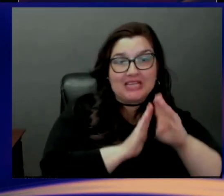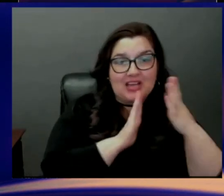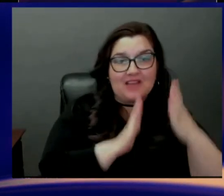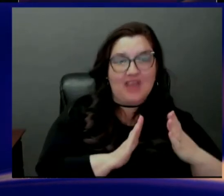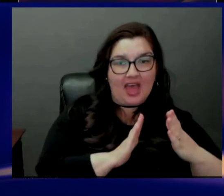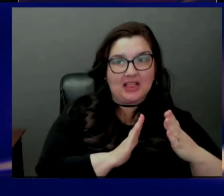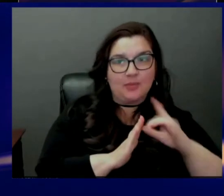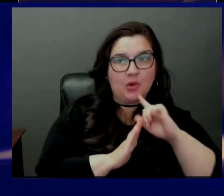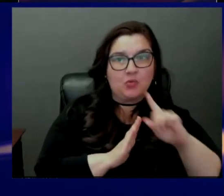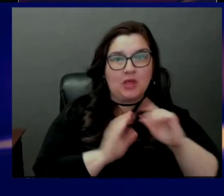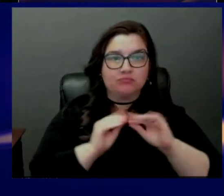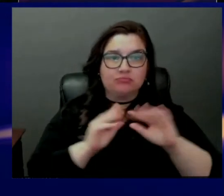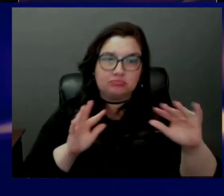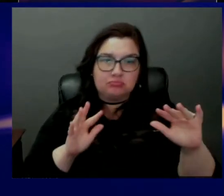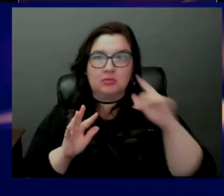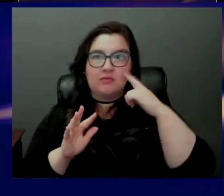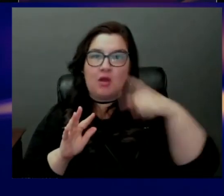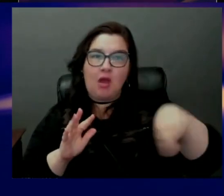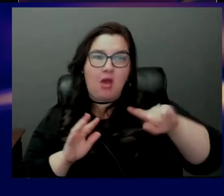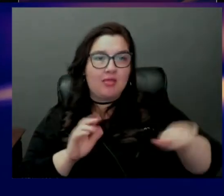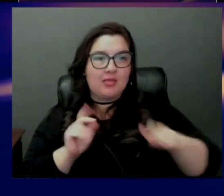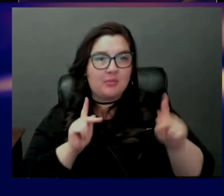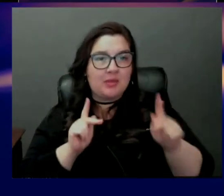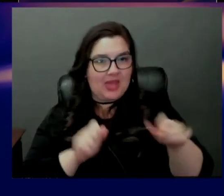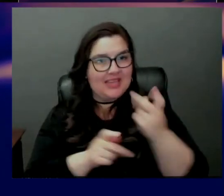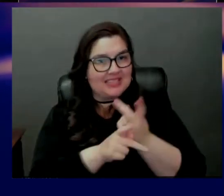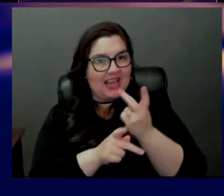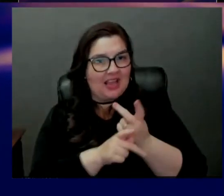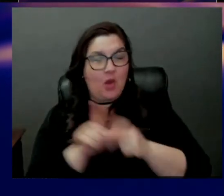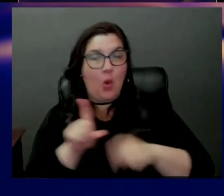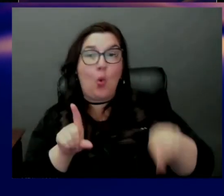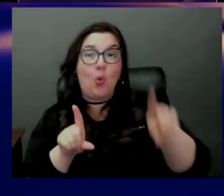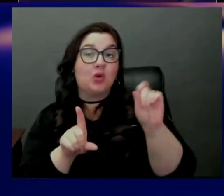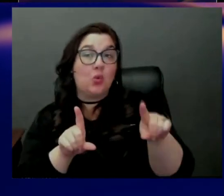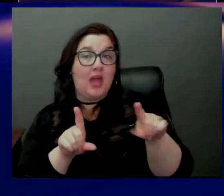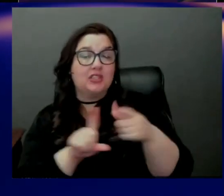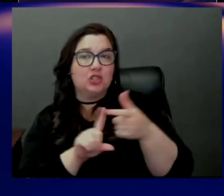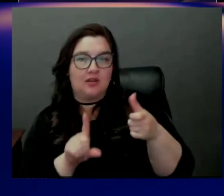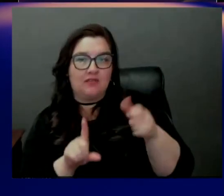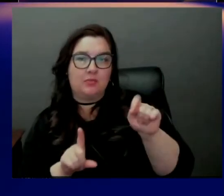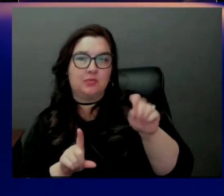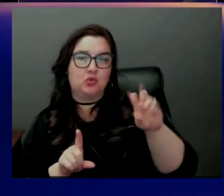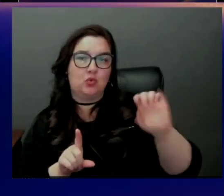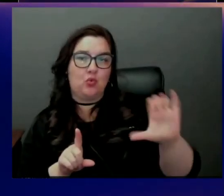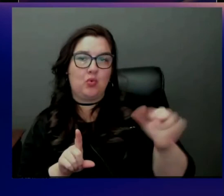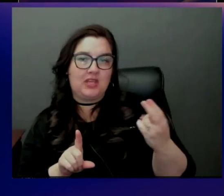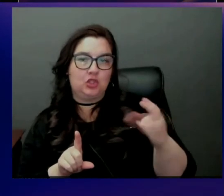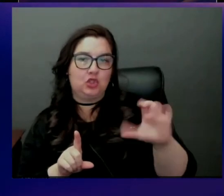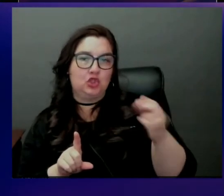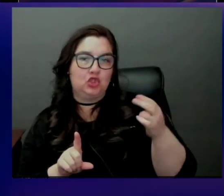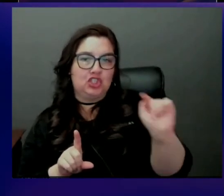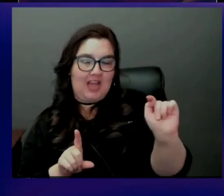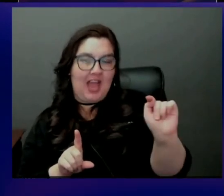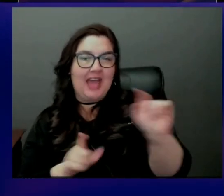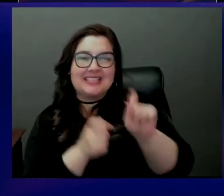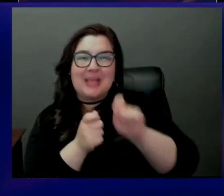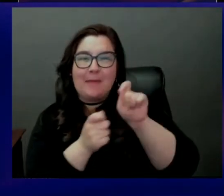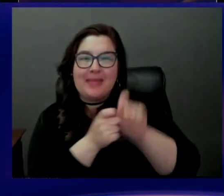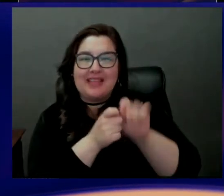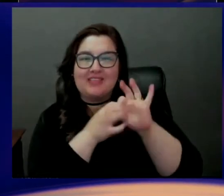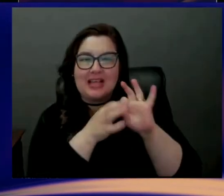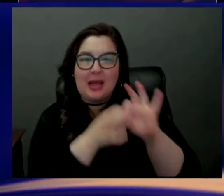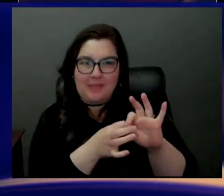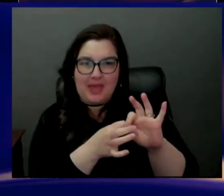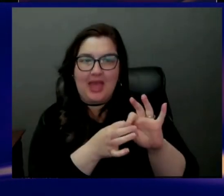launch of features to non-developers. Exactly. We had a question from Twitch chat. Yeah, great. It's specifically about a